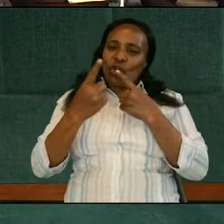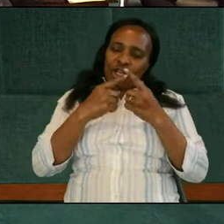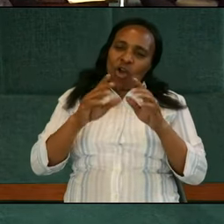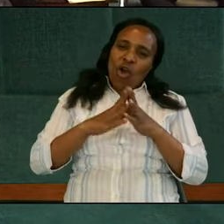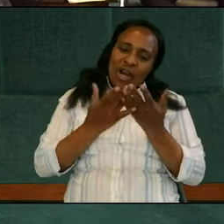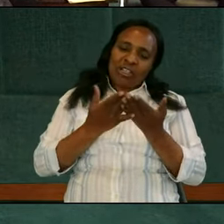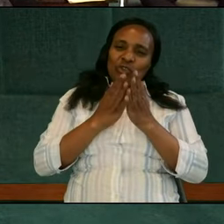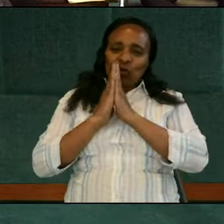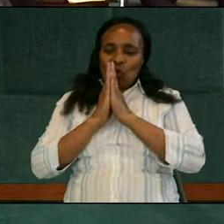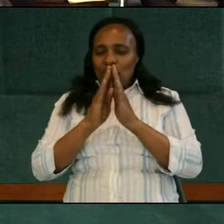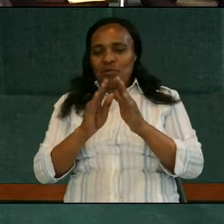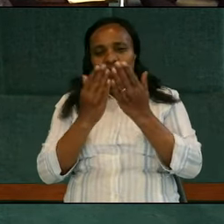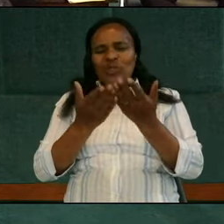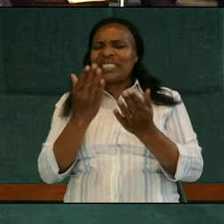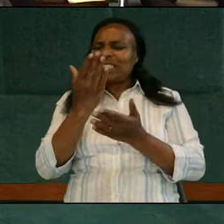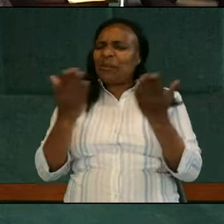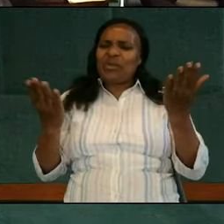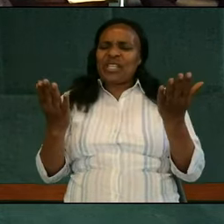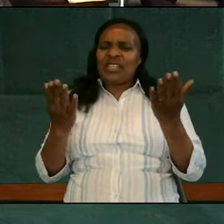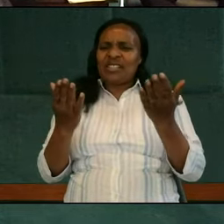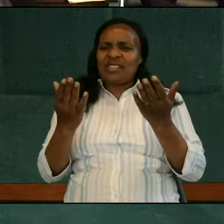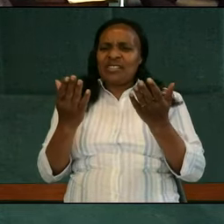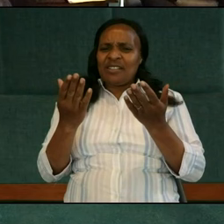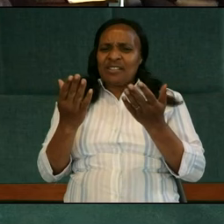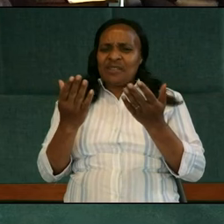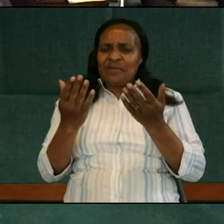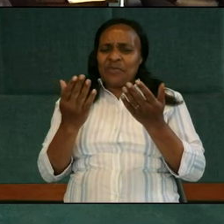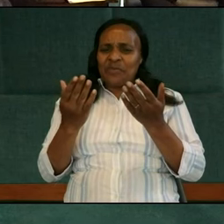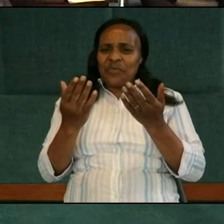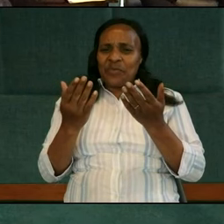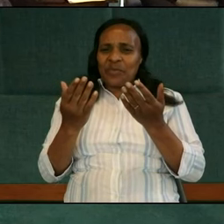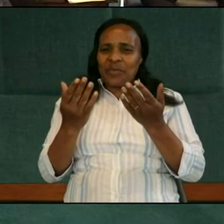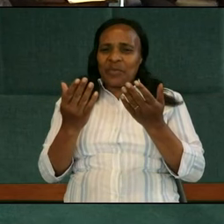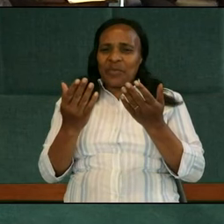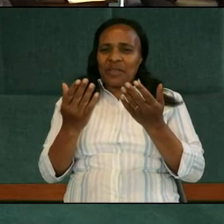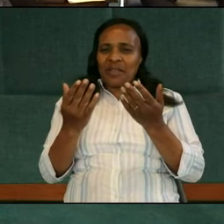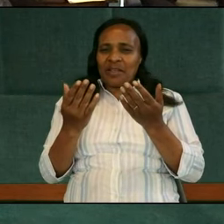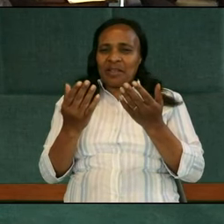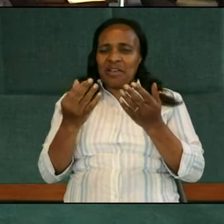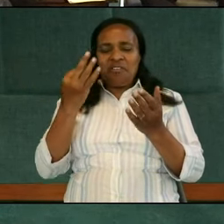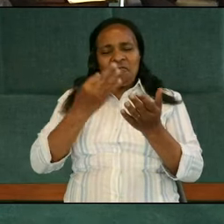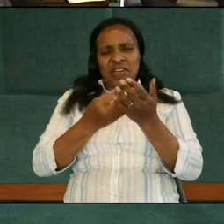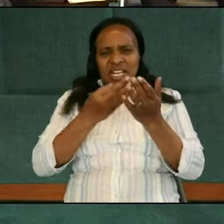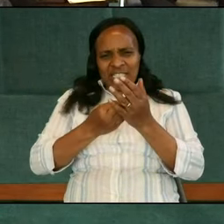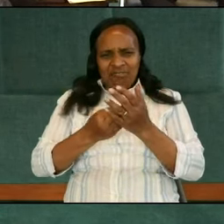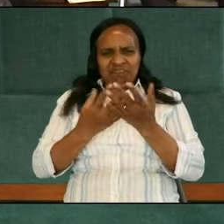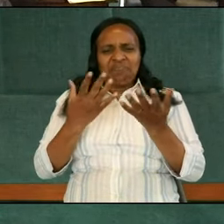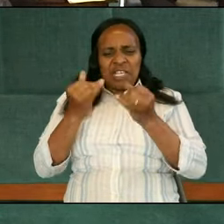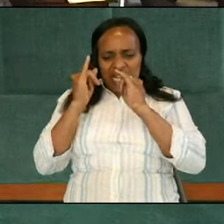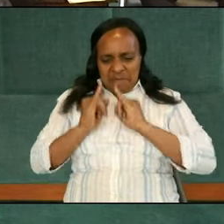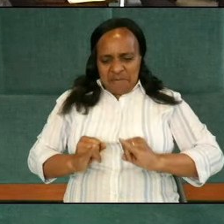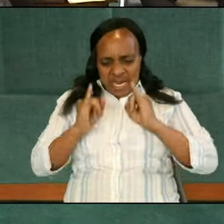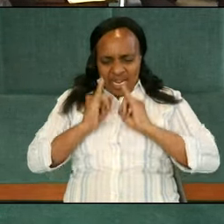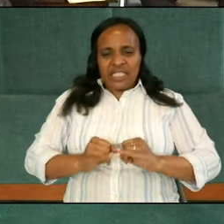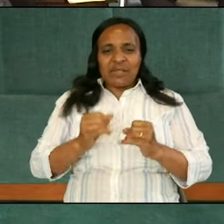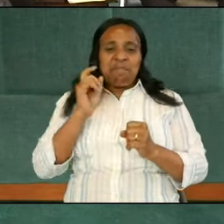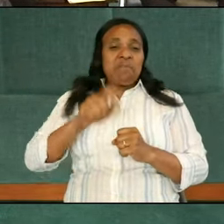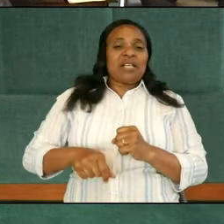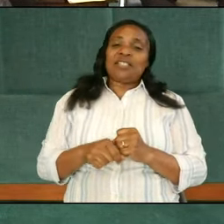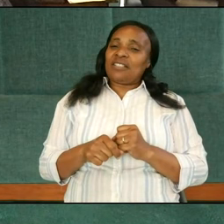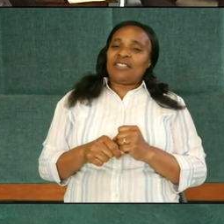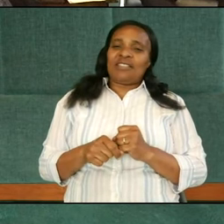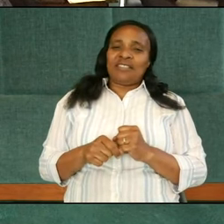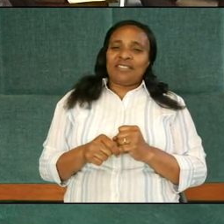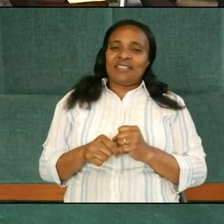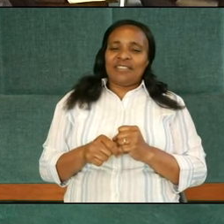or something that like. I want to be financially independent, so if they'd help me with that, that'd be like the